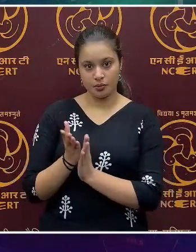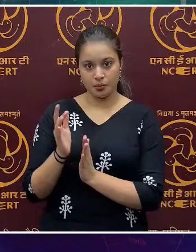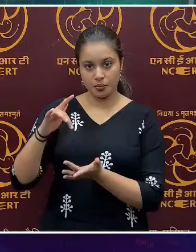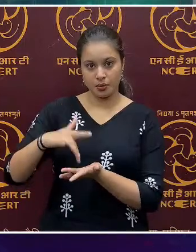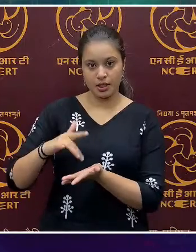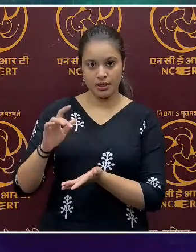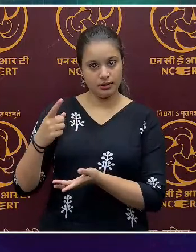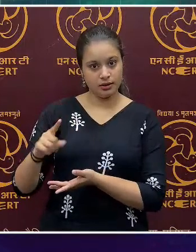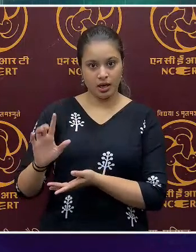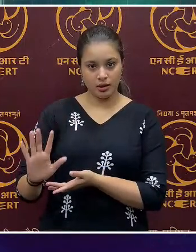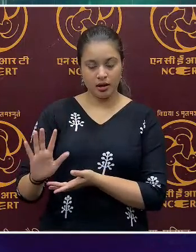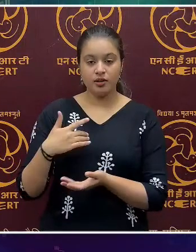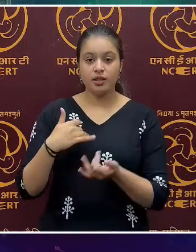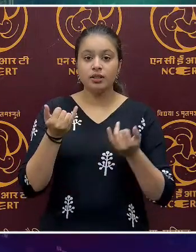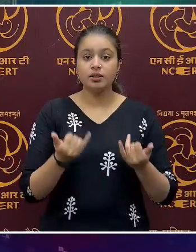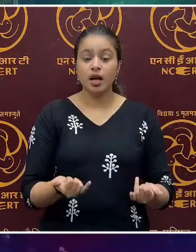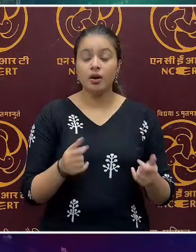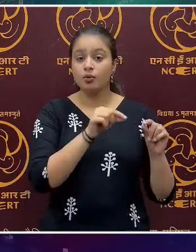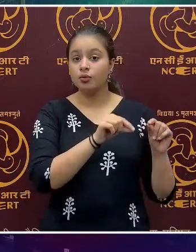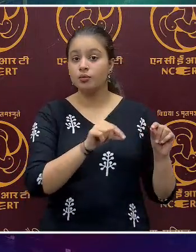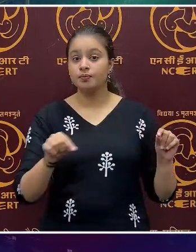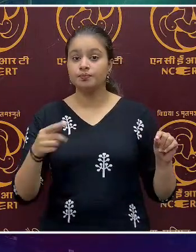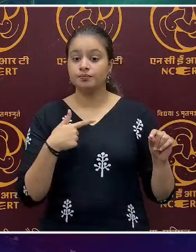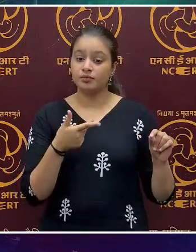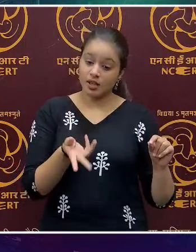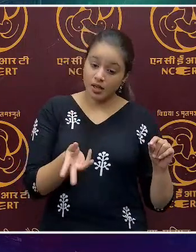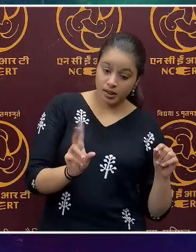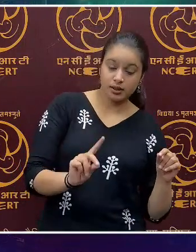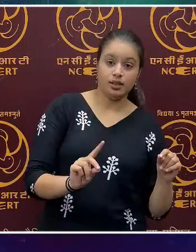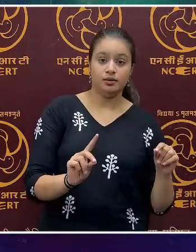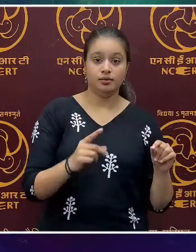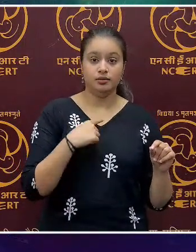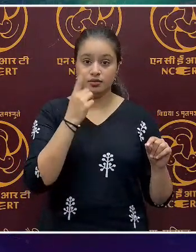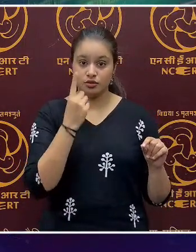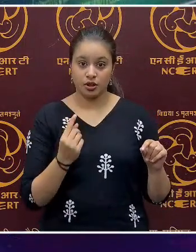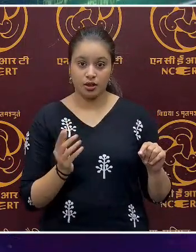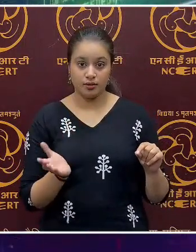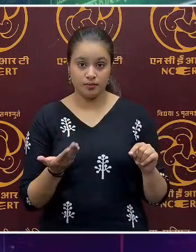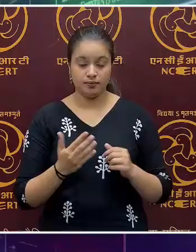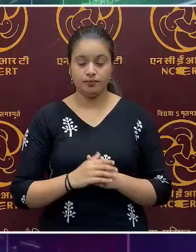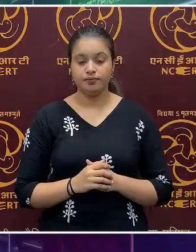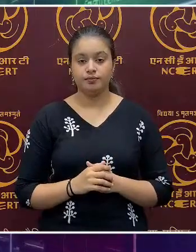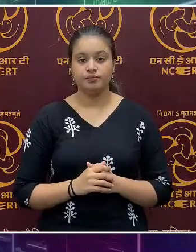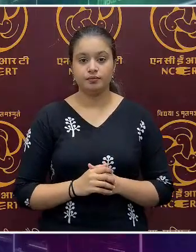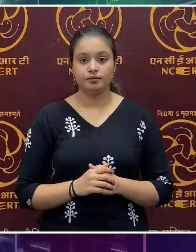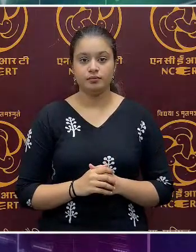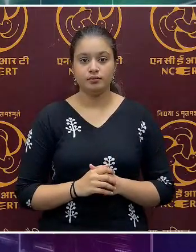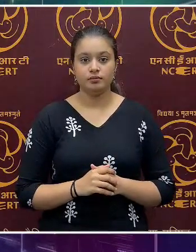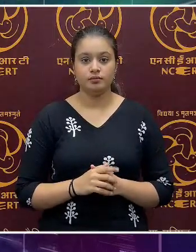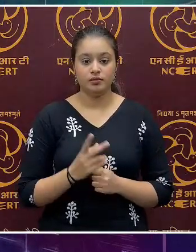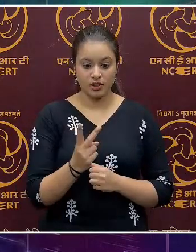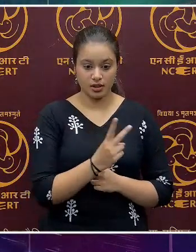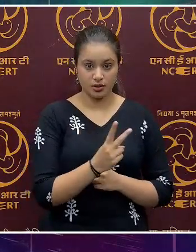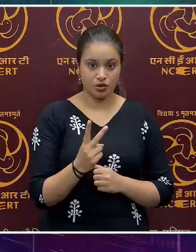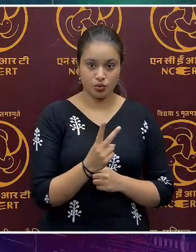position. So now we will again sort it. Now we will check for these two